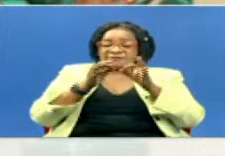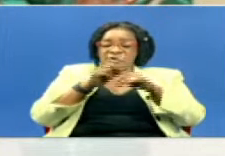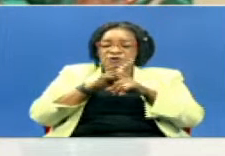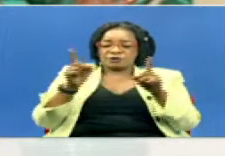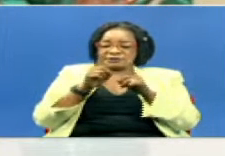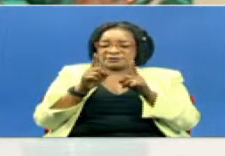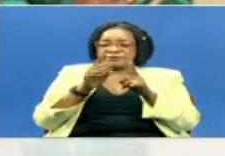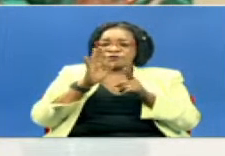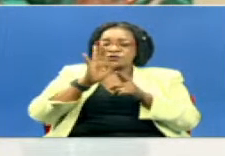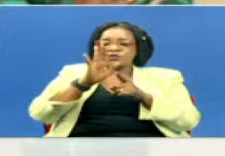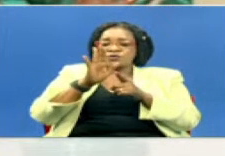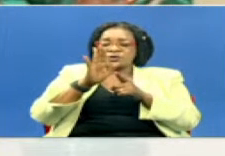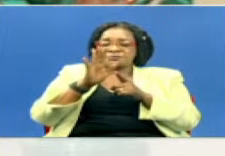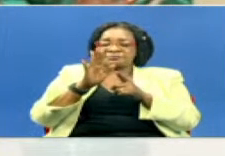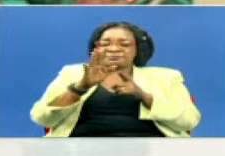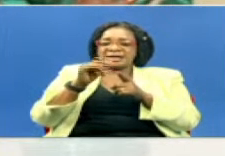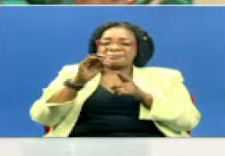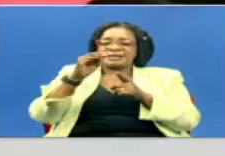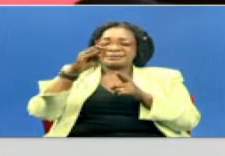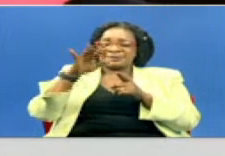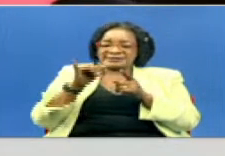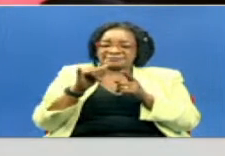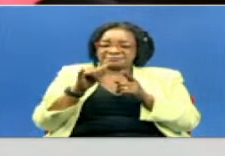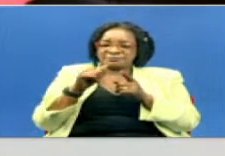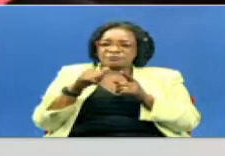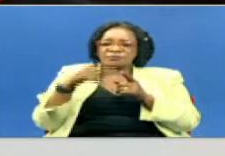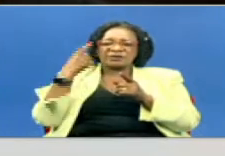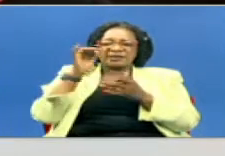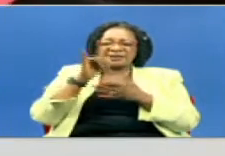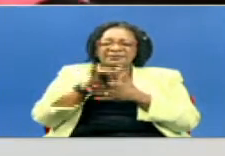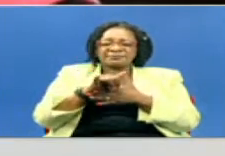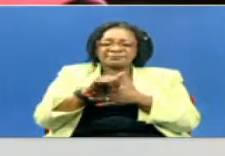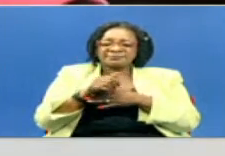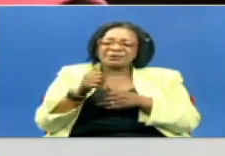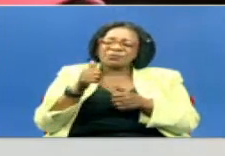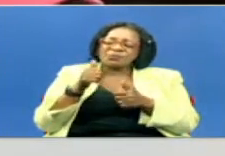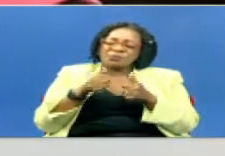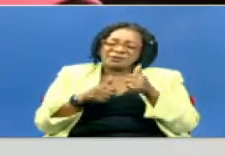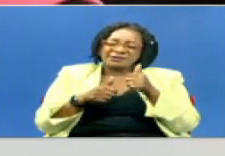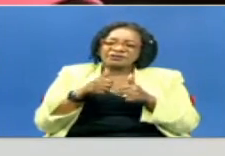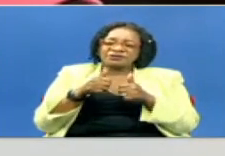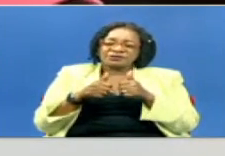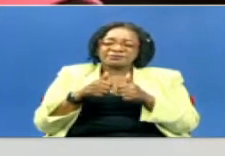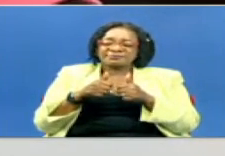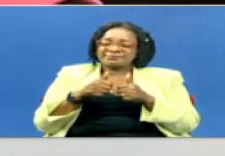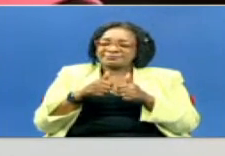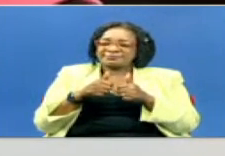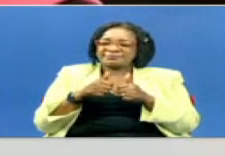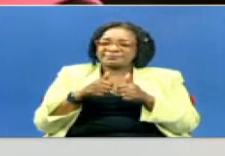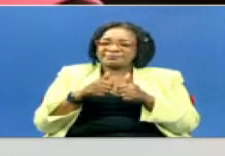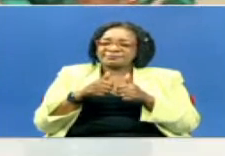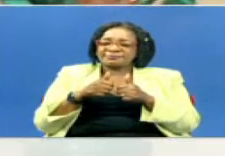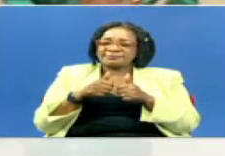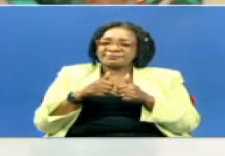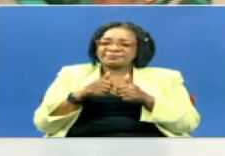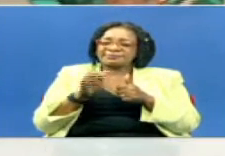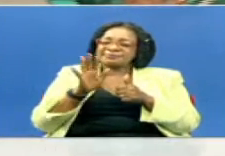If not for your unpredictability. Do you think that's a fair charge? More predictable? That you're being my unpredictable? Friend. Yeah,